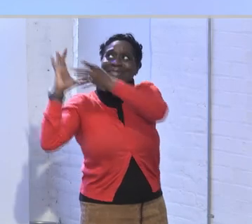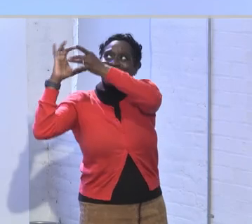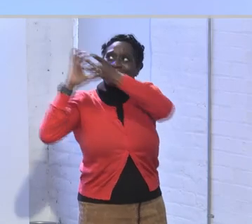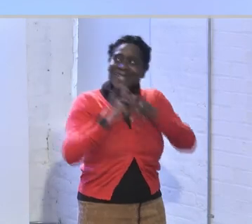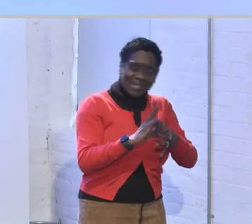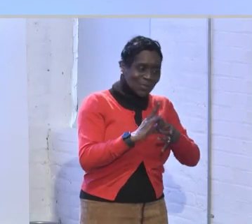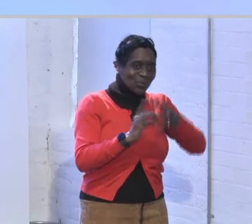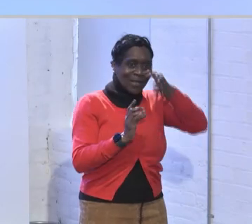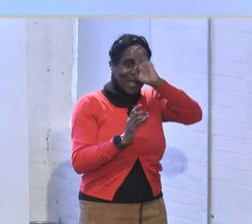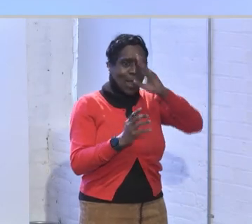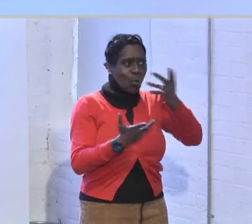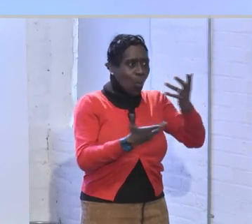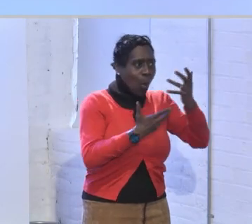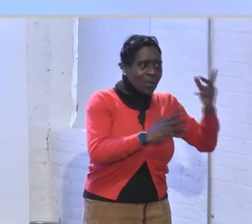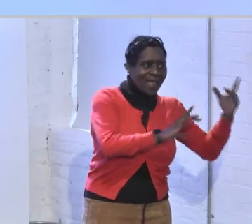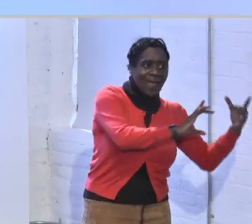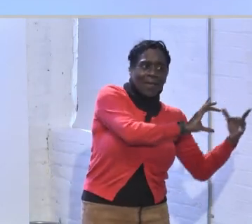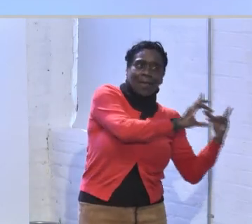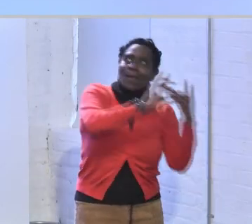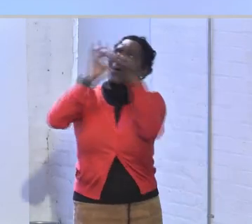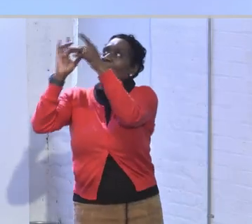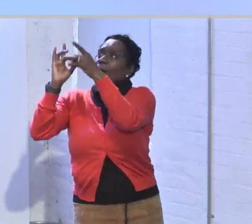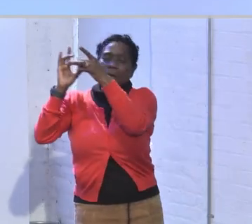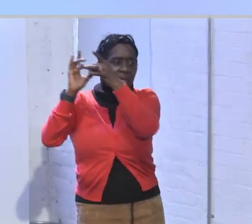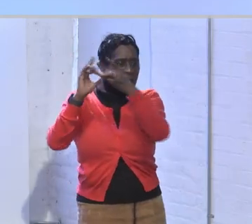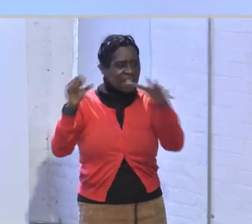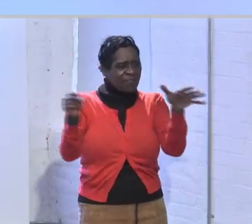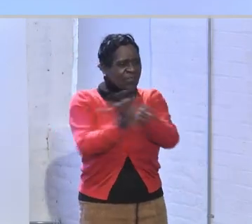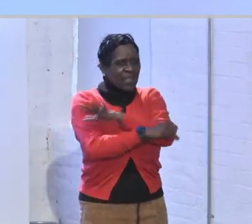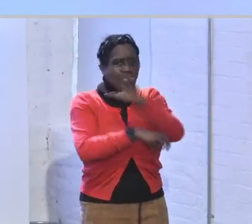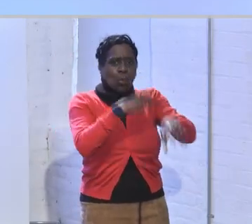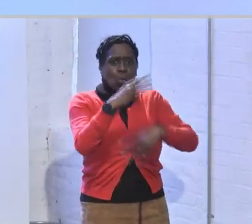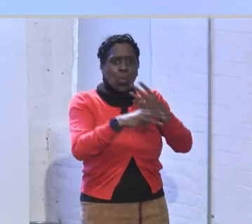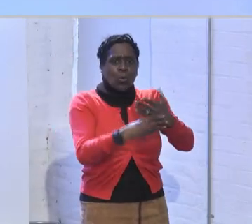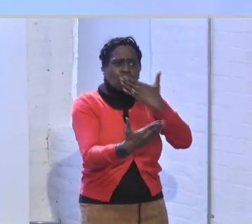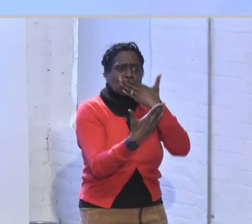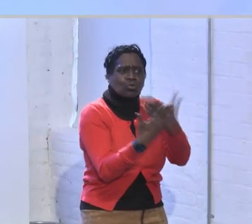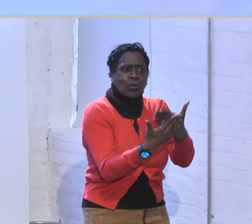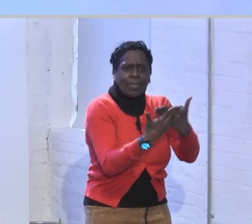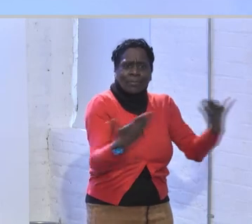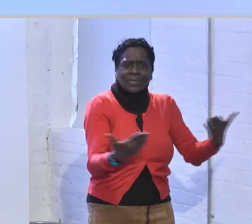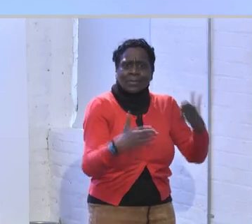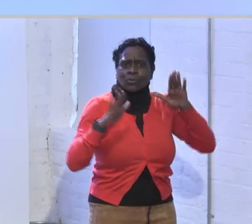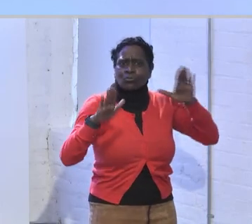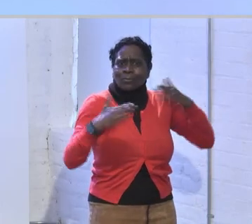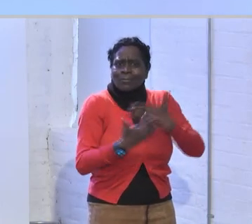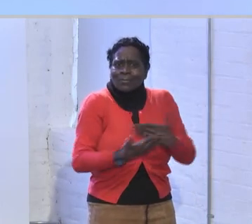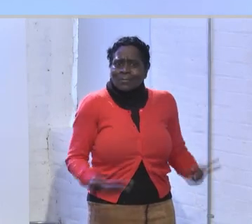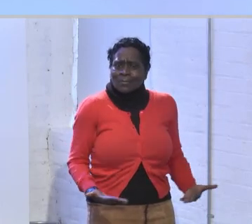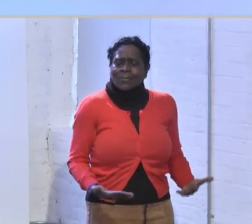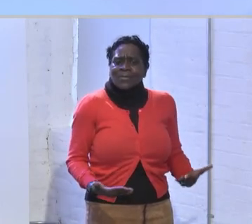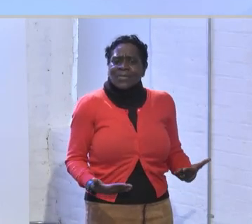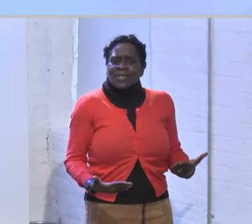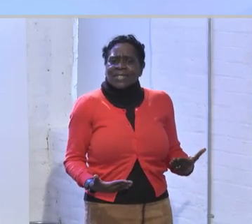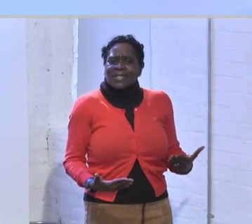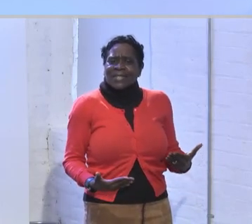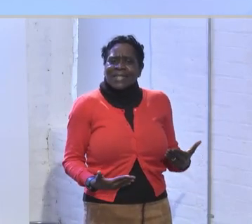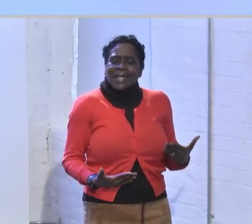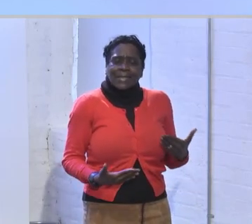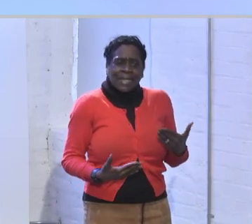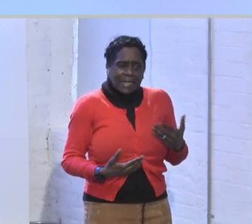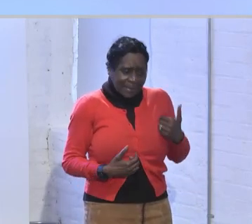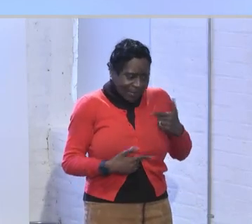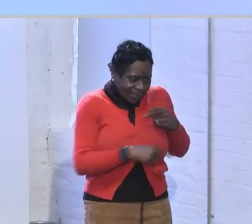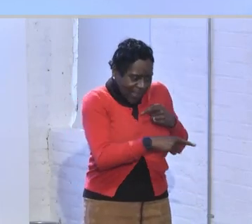who they wants to have a personal relationship and has filled their world with good things and great things that then engenders love for